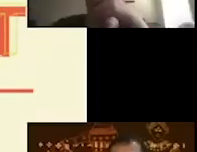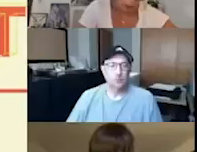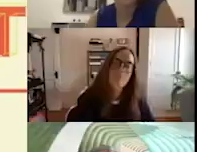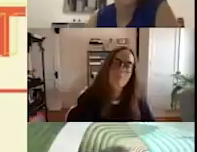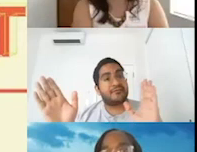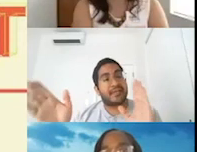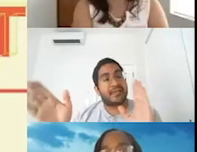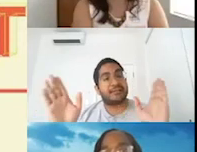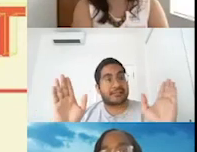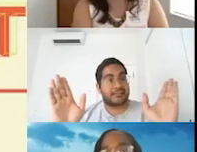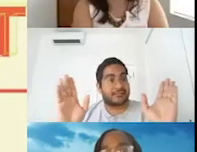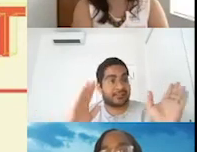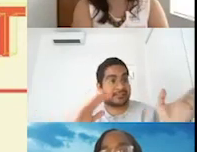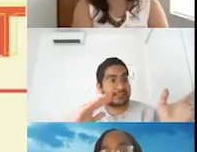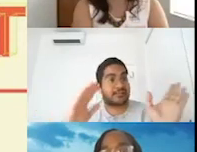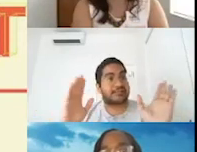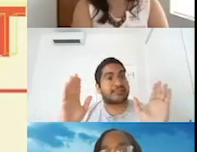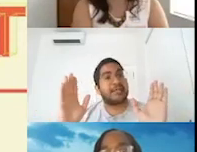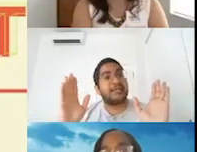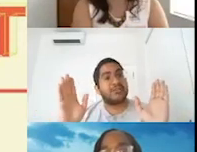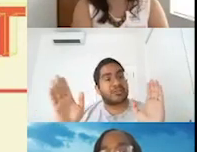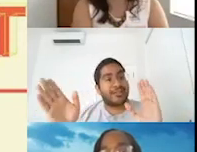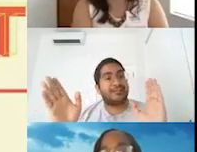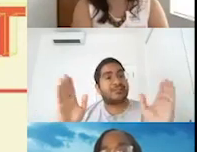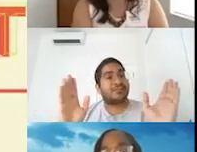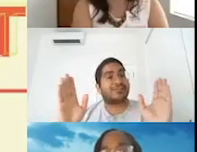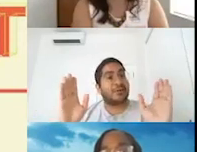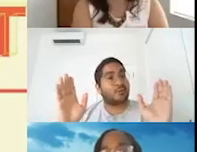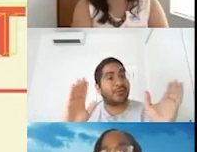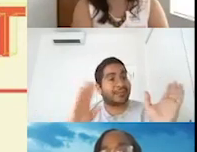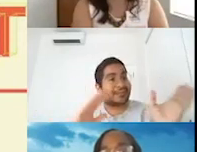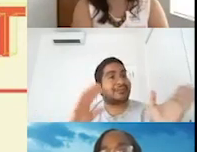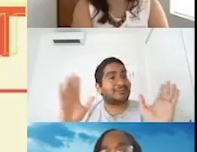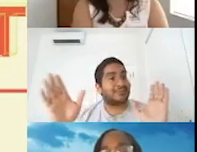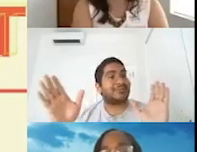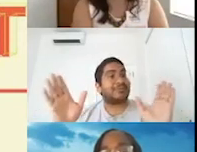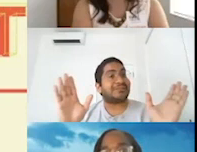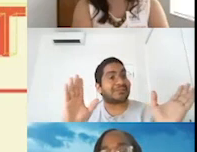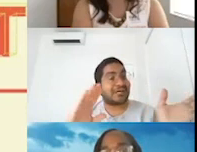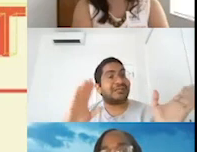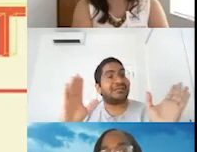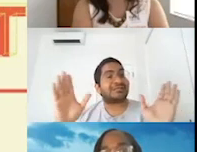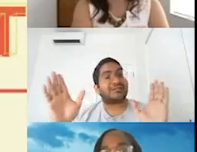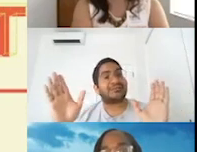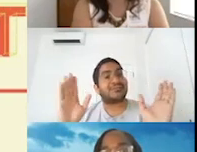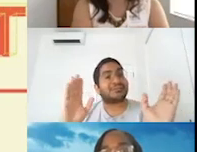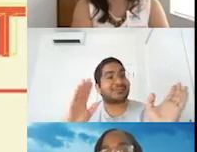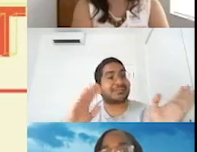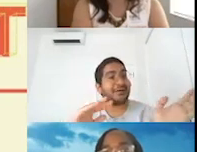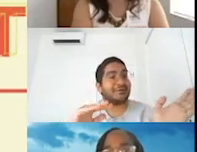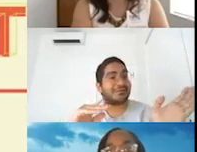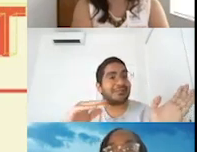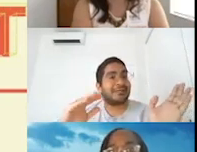that even the valence of these things changes within communities, societies, and